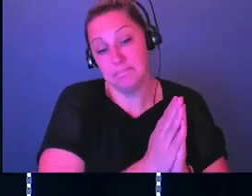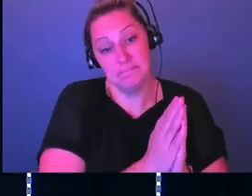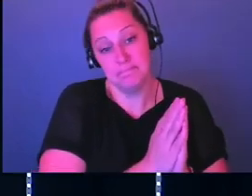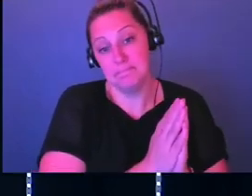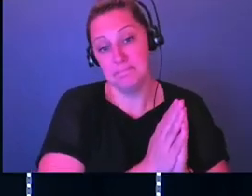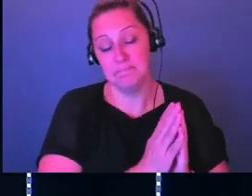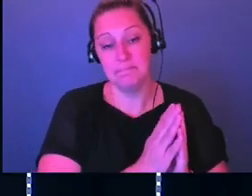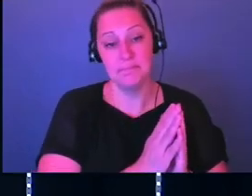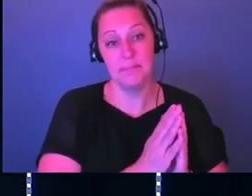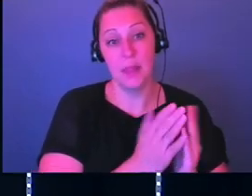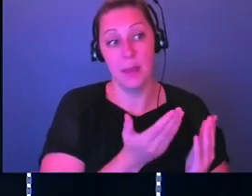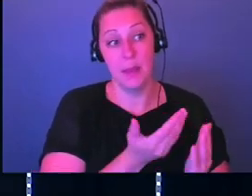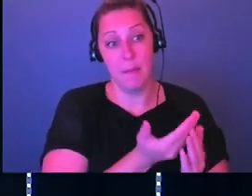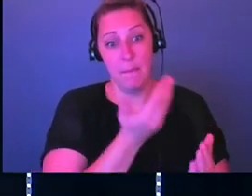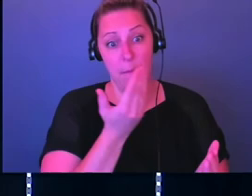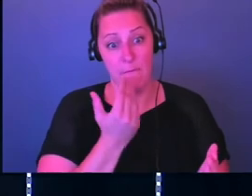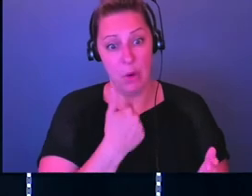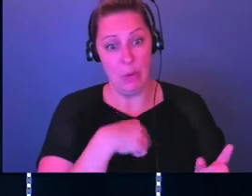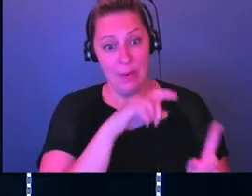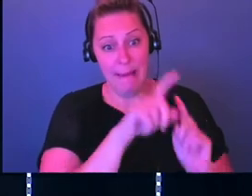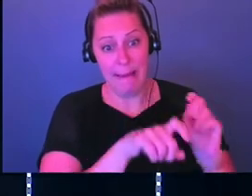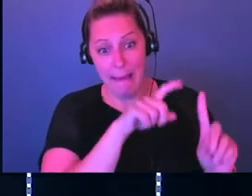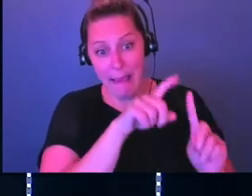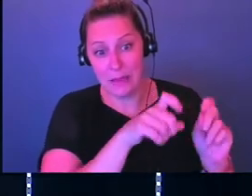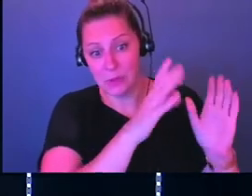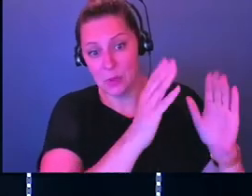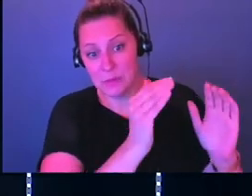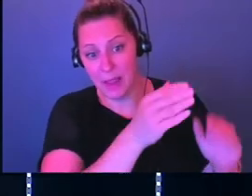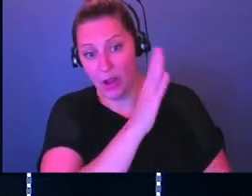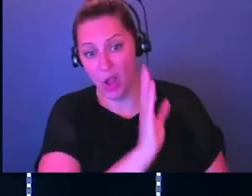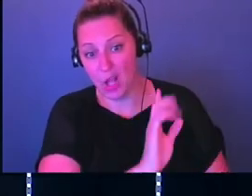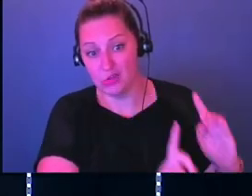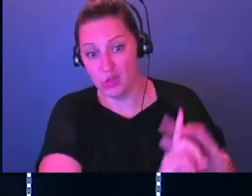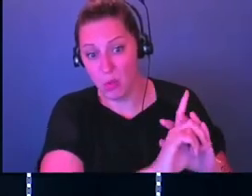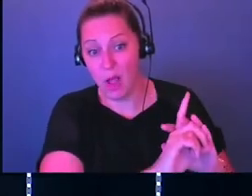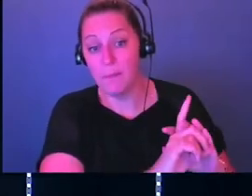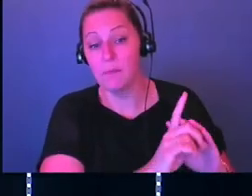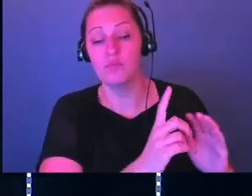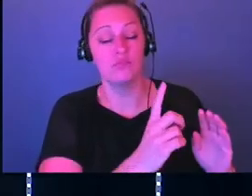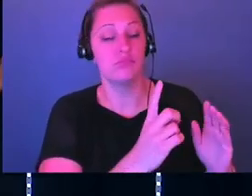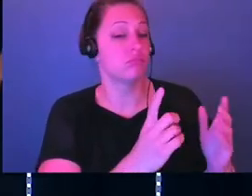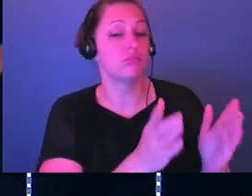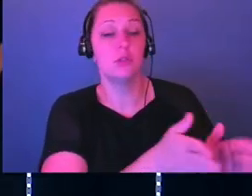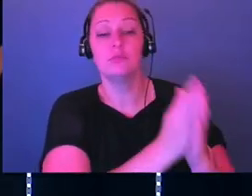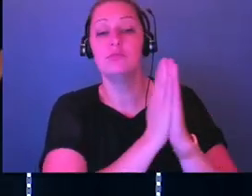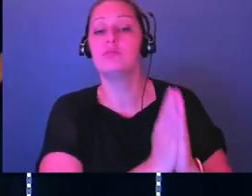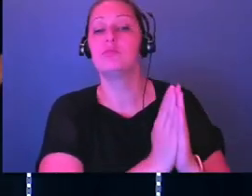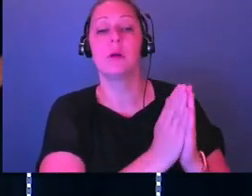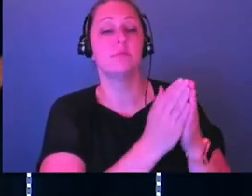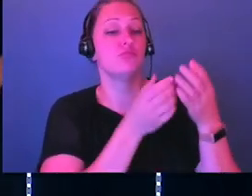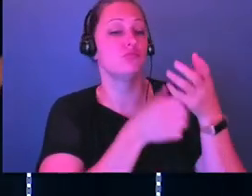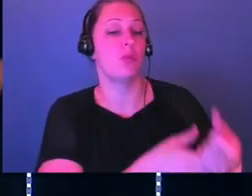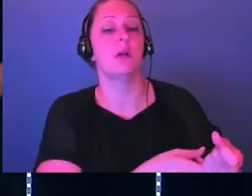before we go and we ask a bunch of things or before we expect God to show up in a certain way, all we do is we sing and we trust.